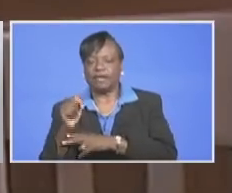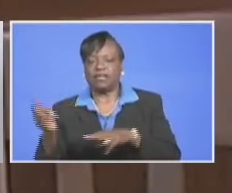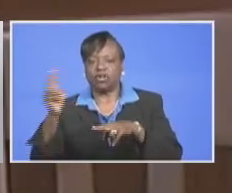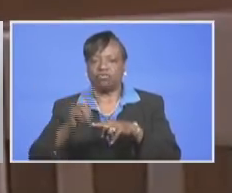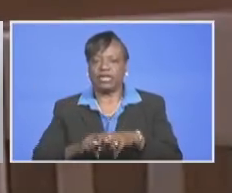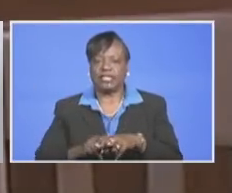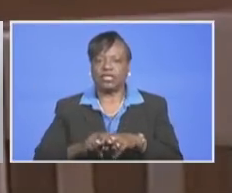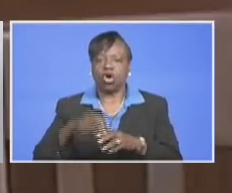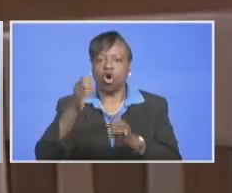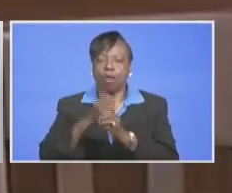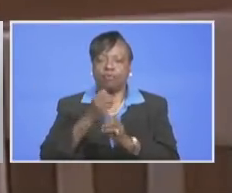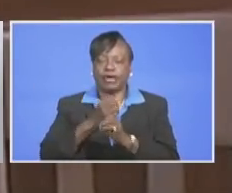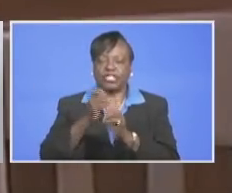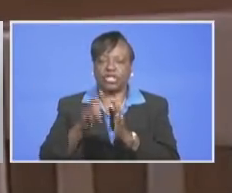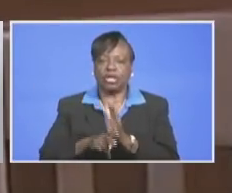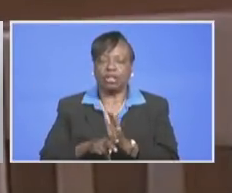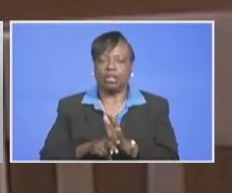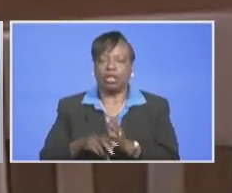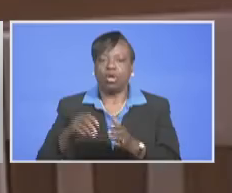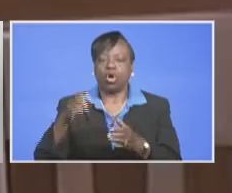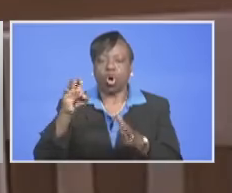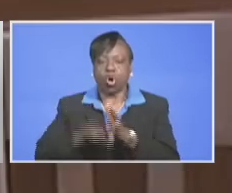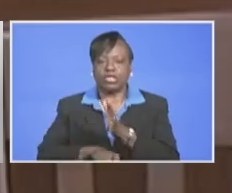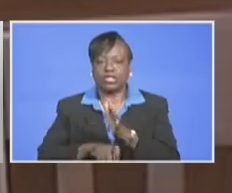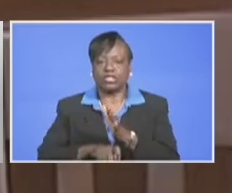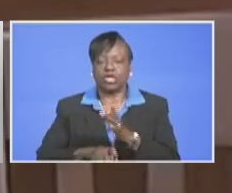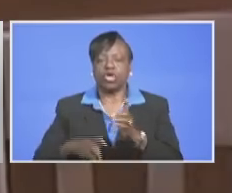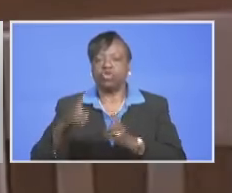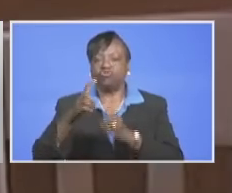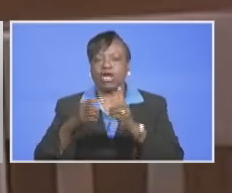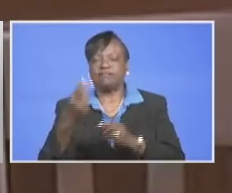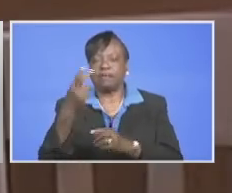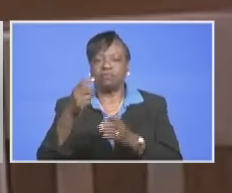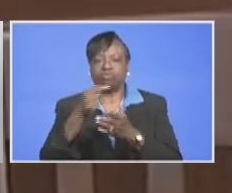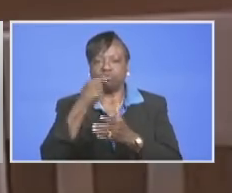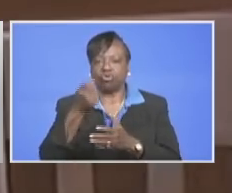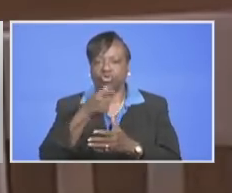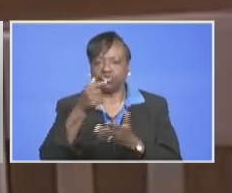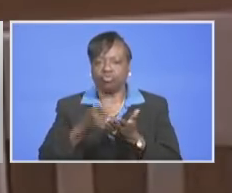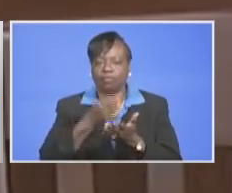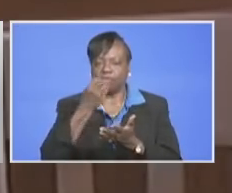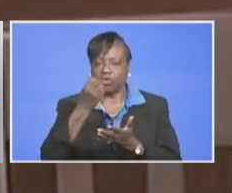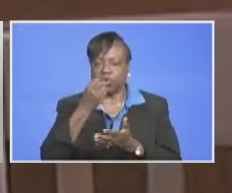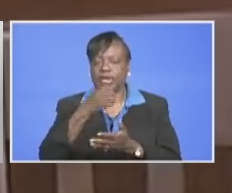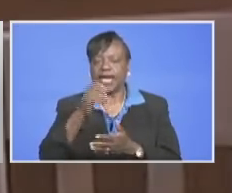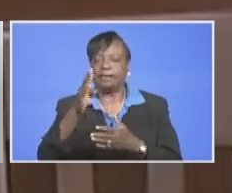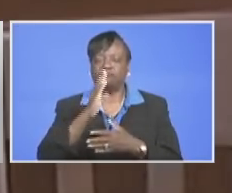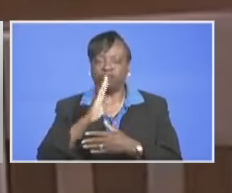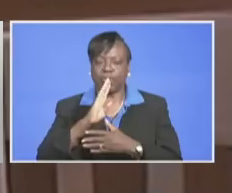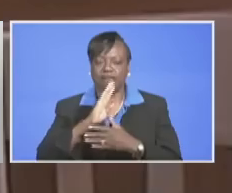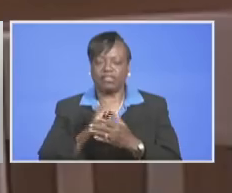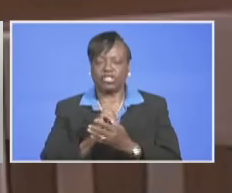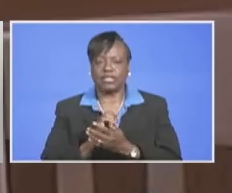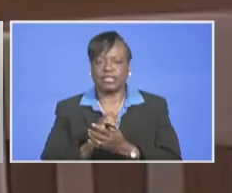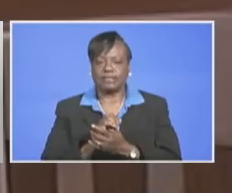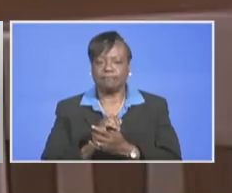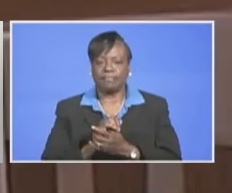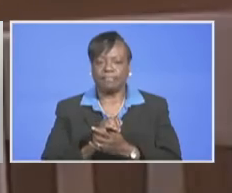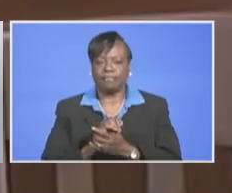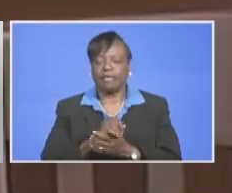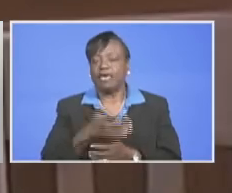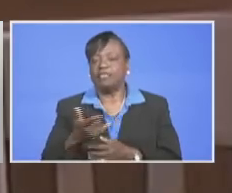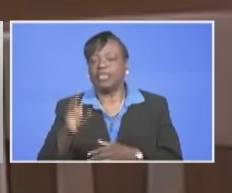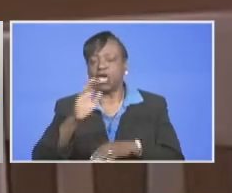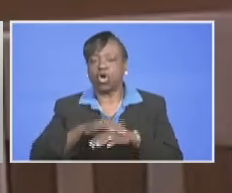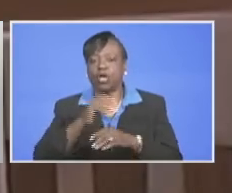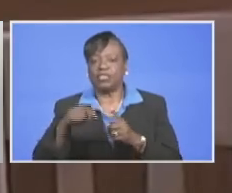costs, driving up room rates and prices of food and beverages. They call this kind of